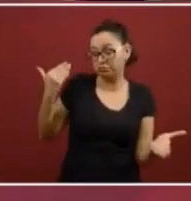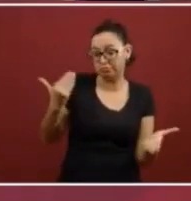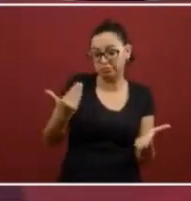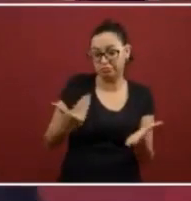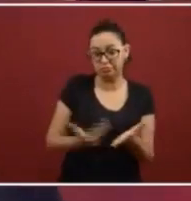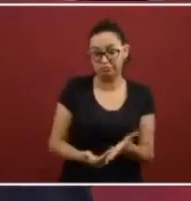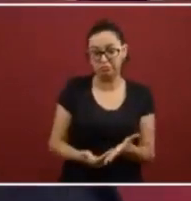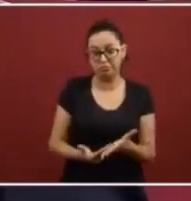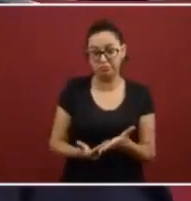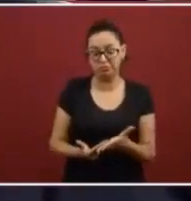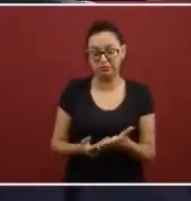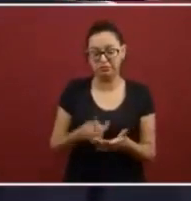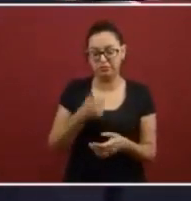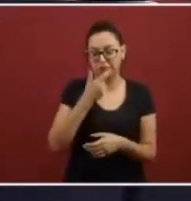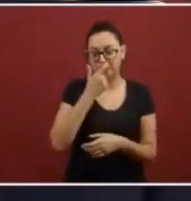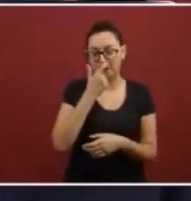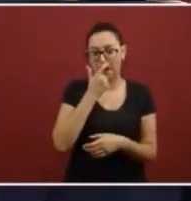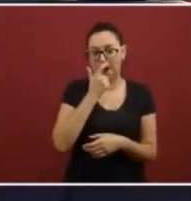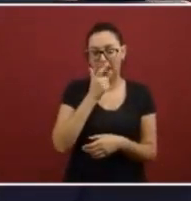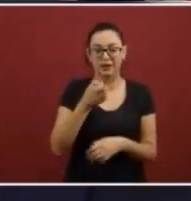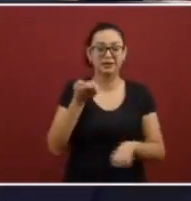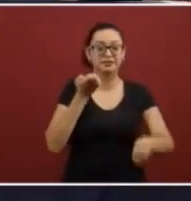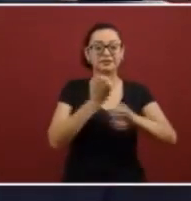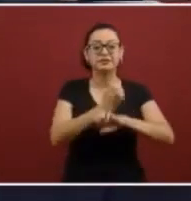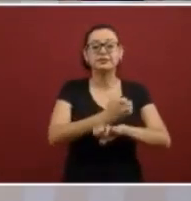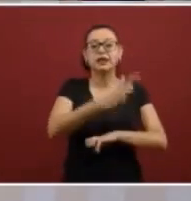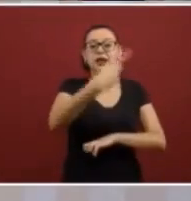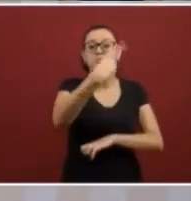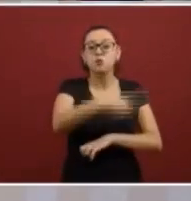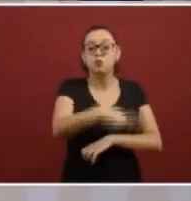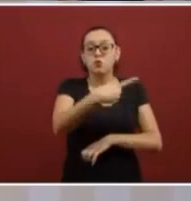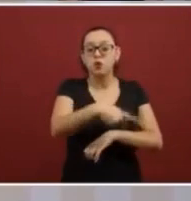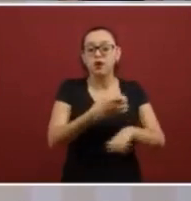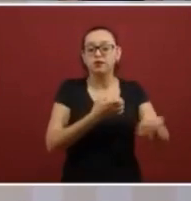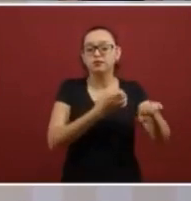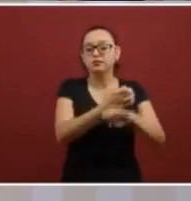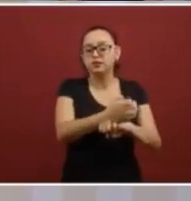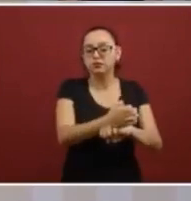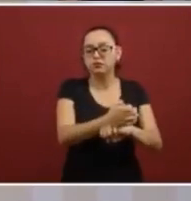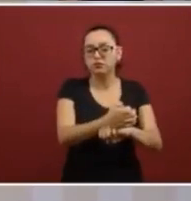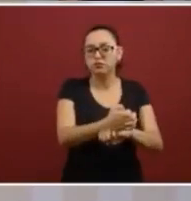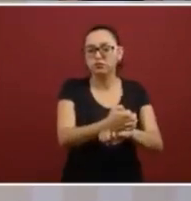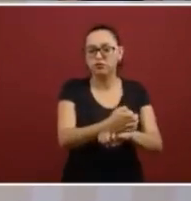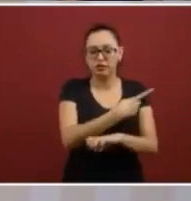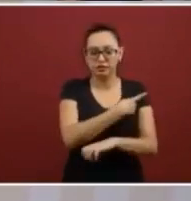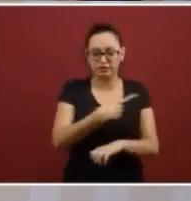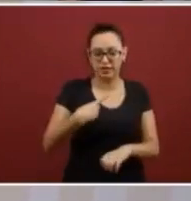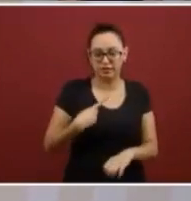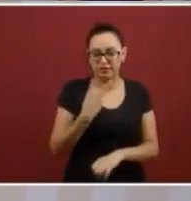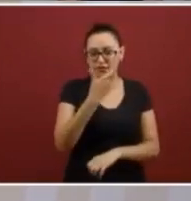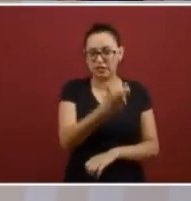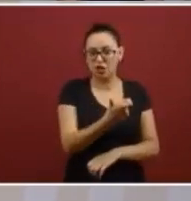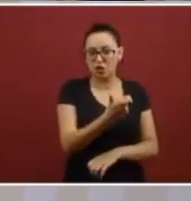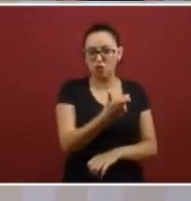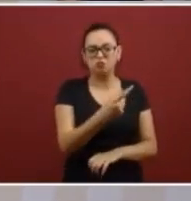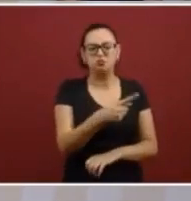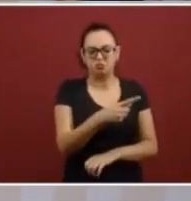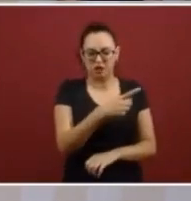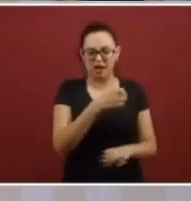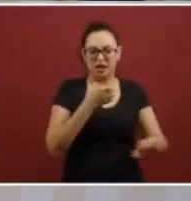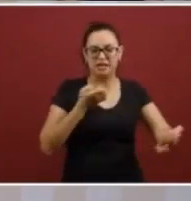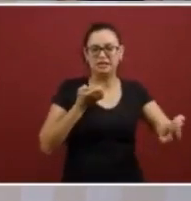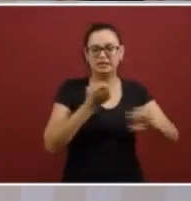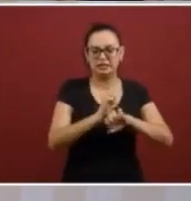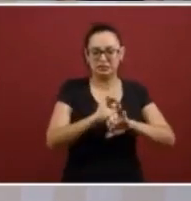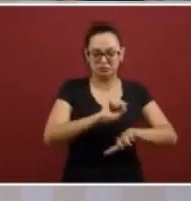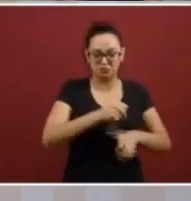El gobierno del estado se hizo cargo Actually, the de state took charge of that. esa deuda. It was a Lo debt. podrían